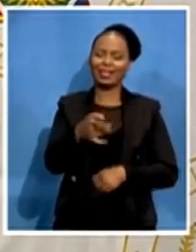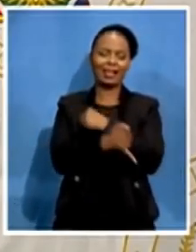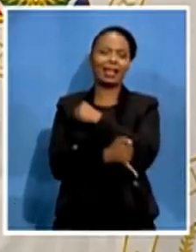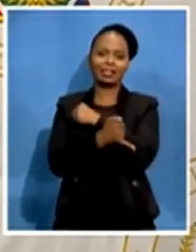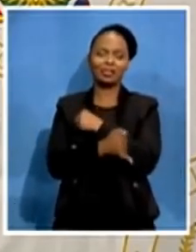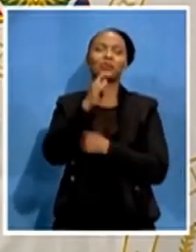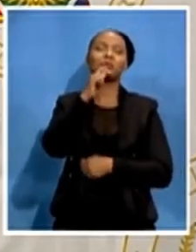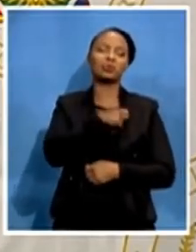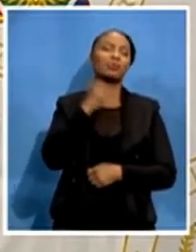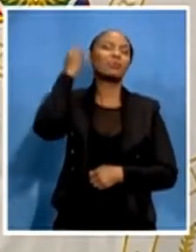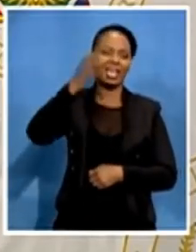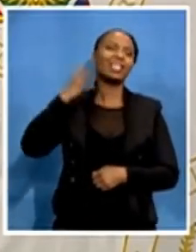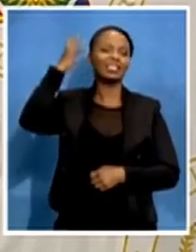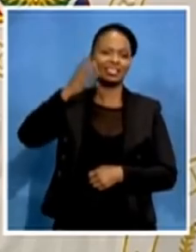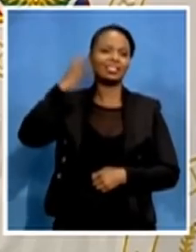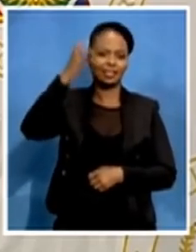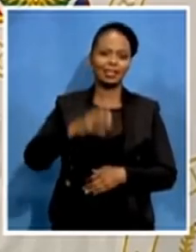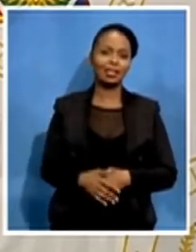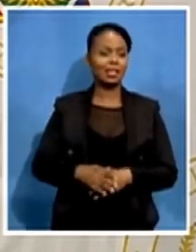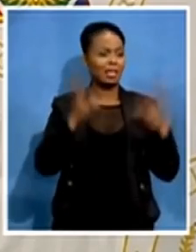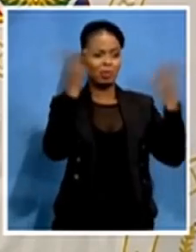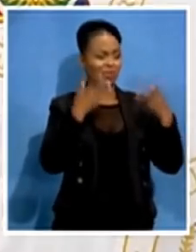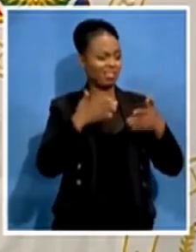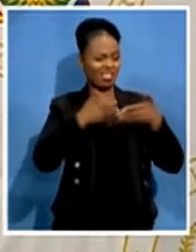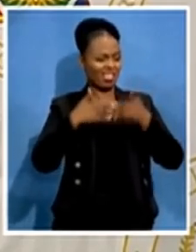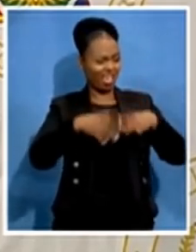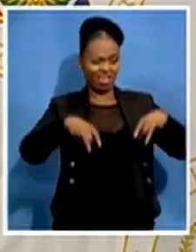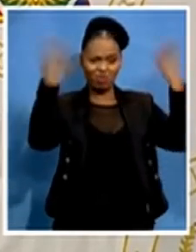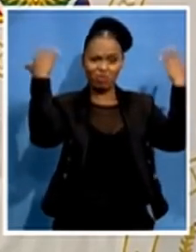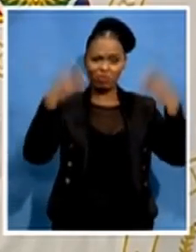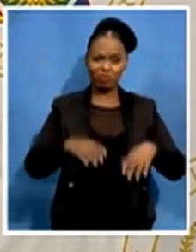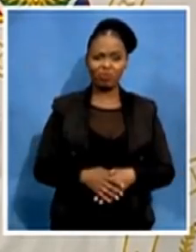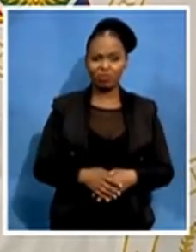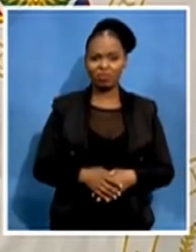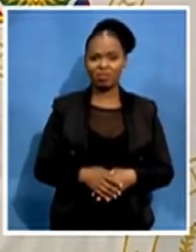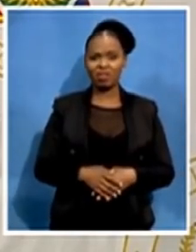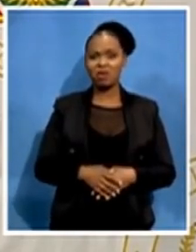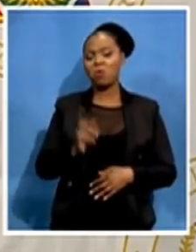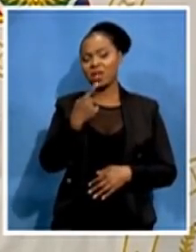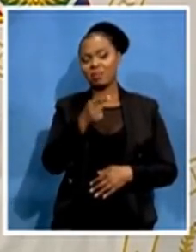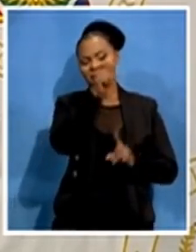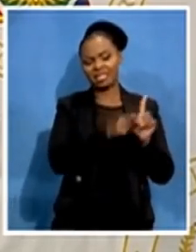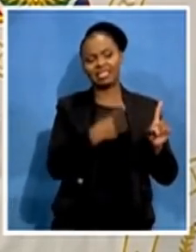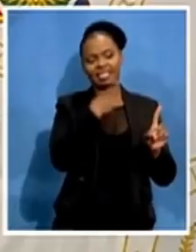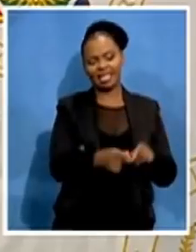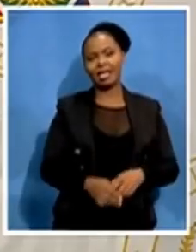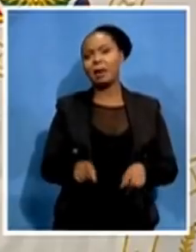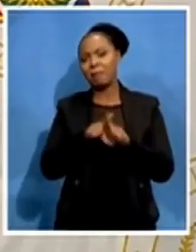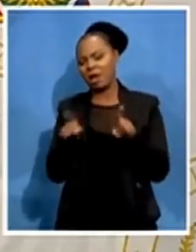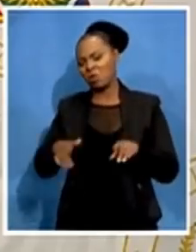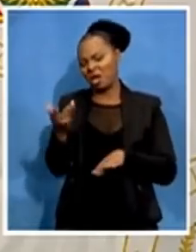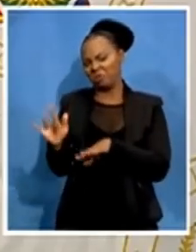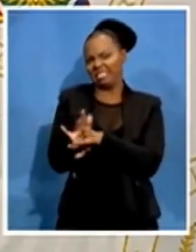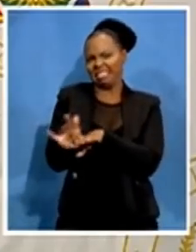say. They care about sensationalizing what you have said, developing a narrative that is not a